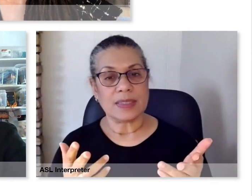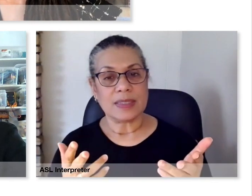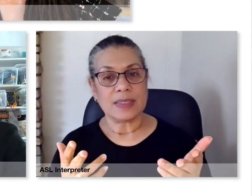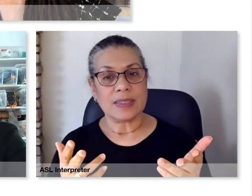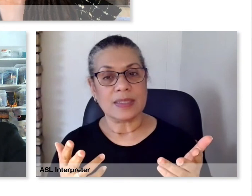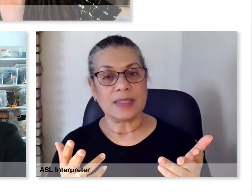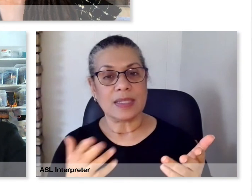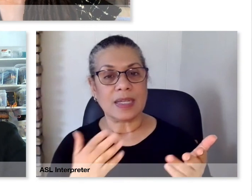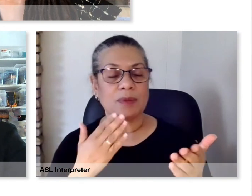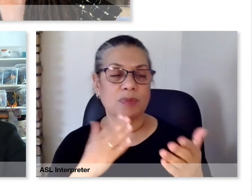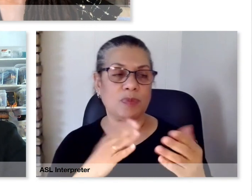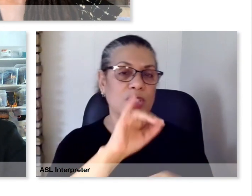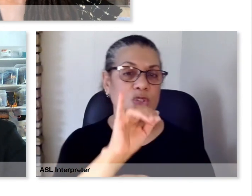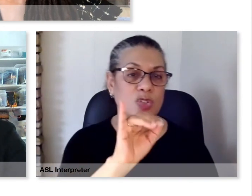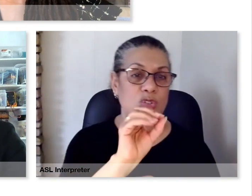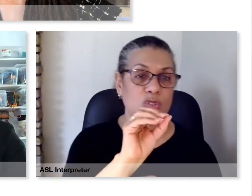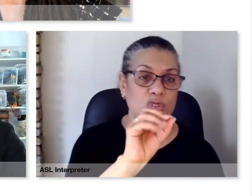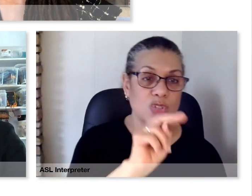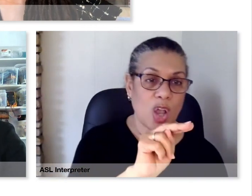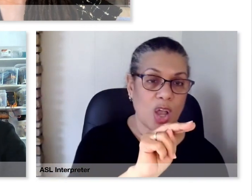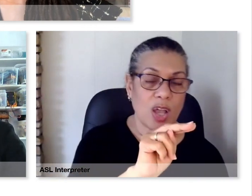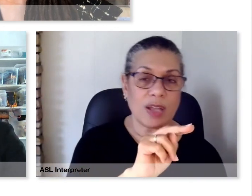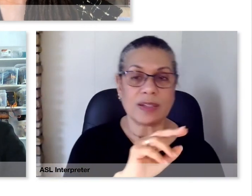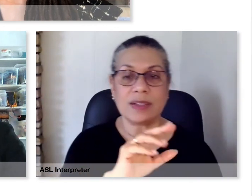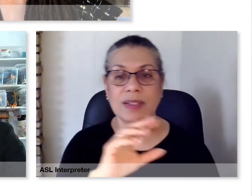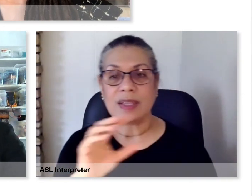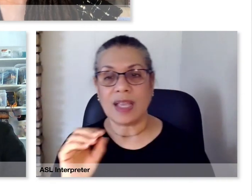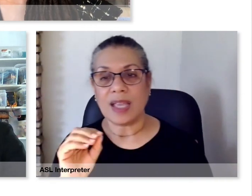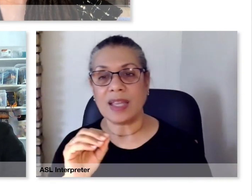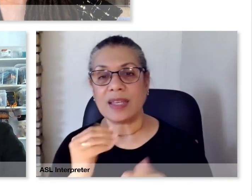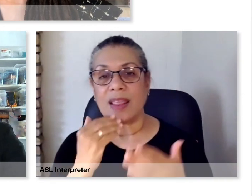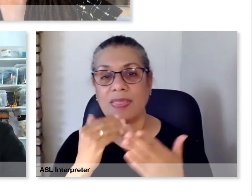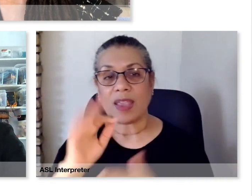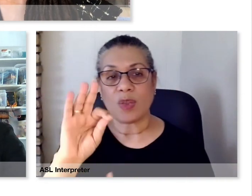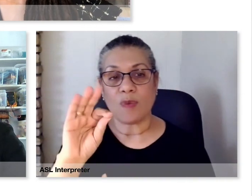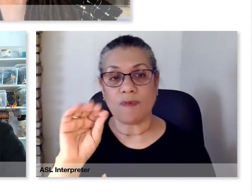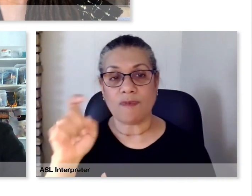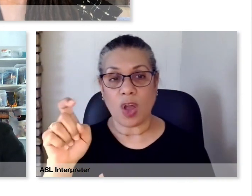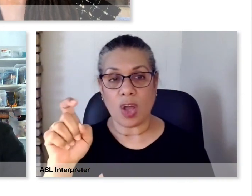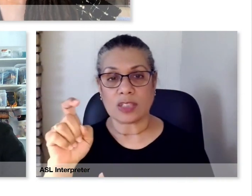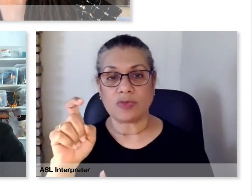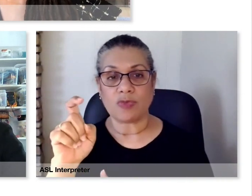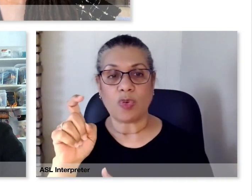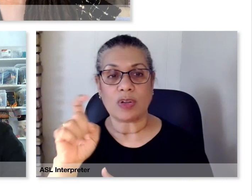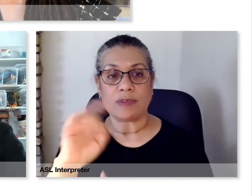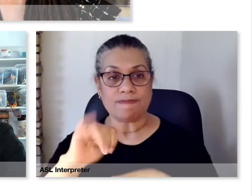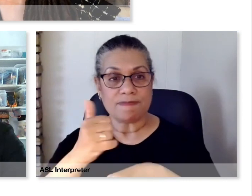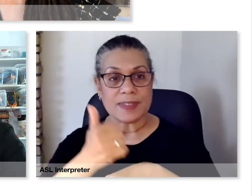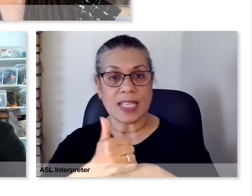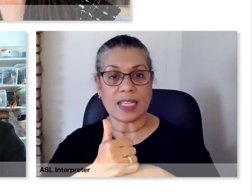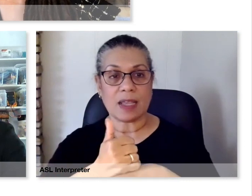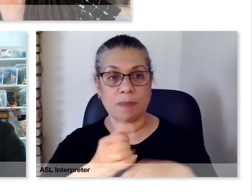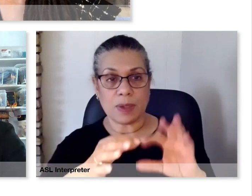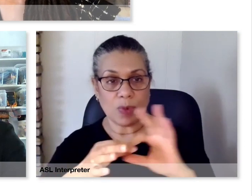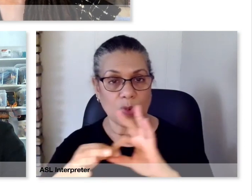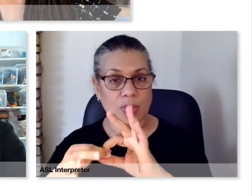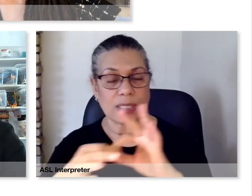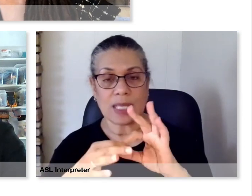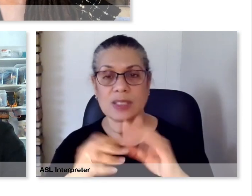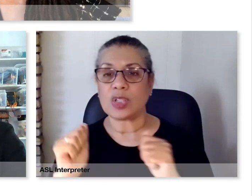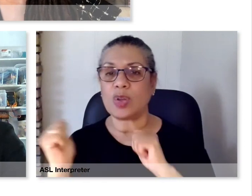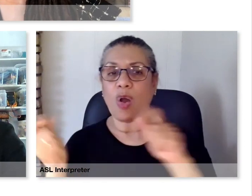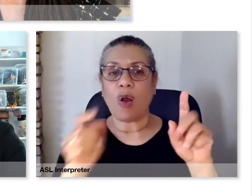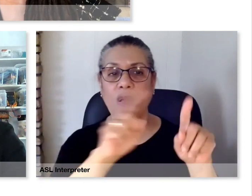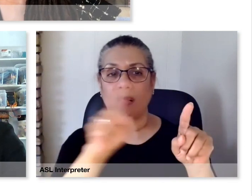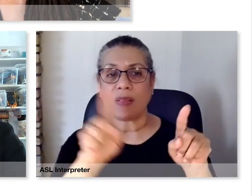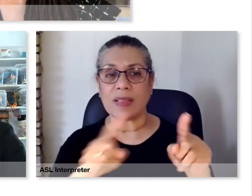John's comments, and I want to say that also thank you, Fox, for organizing this panel. I've learned from all the speakers here. I think